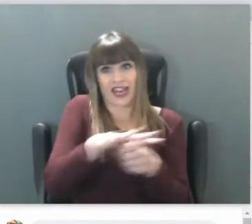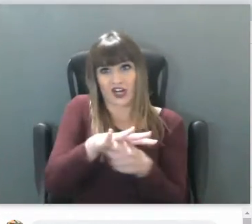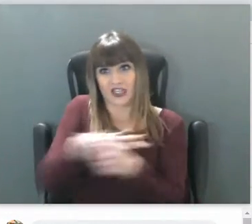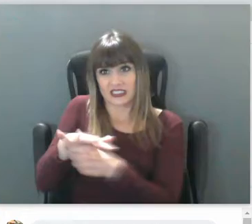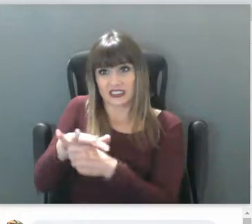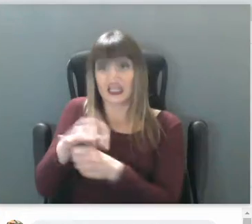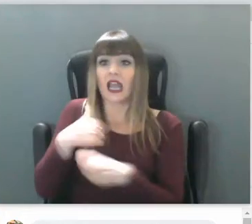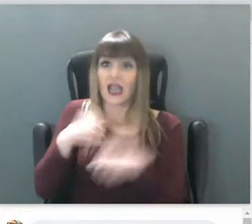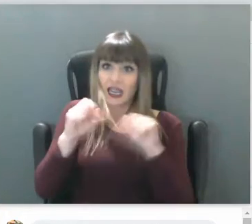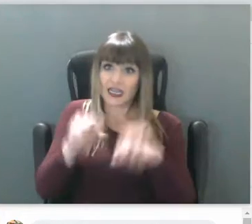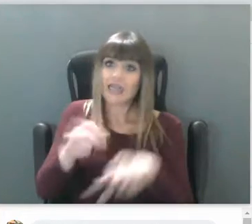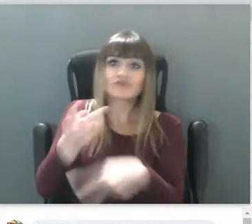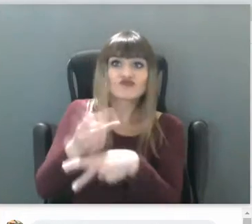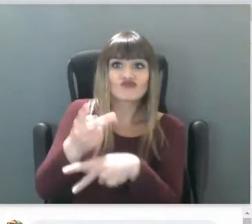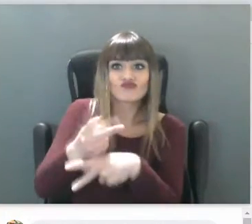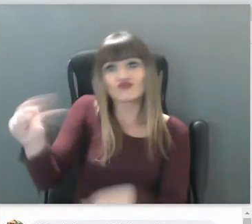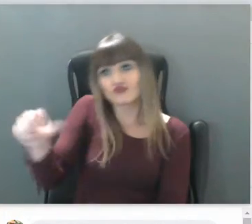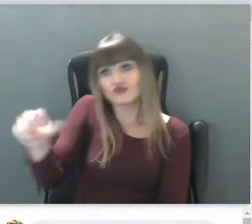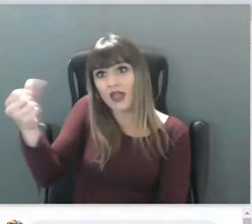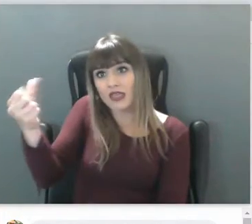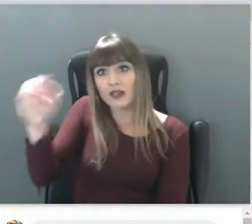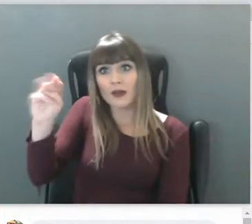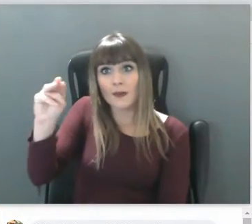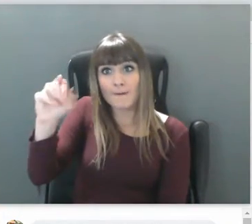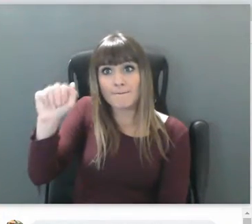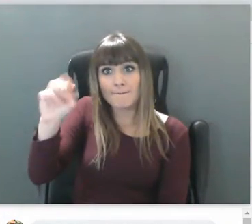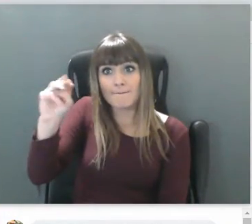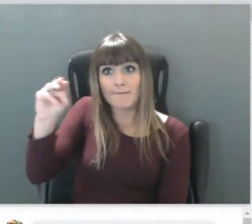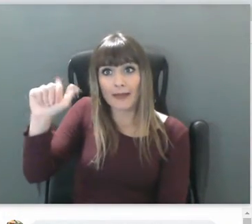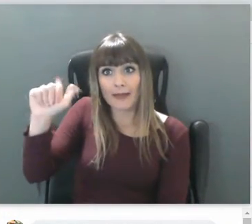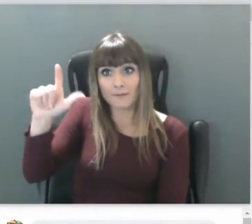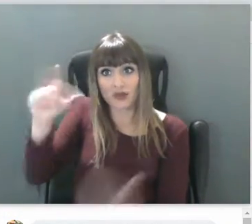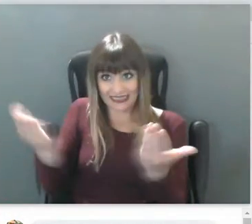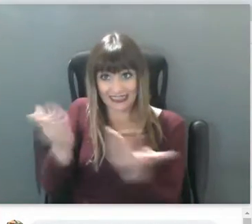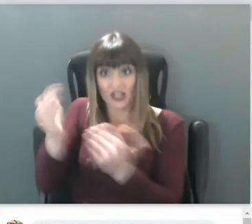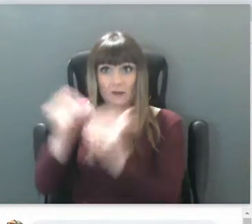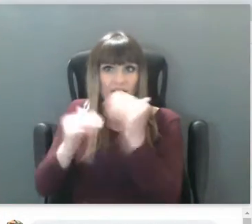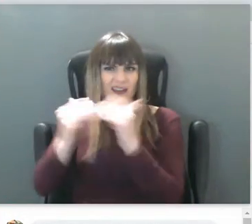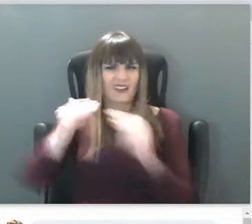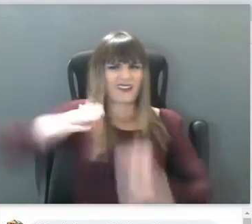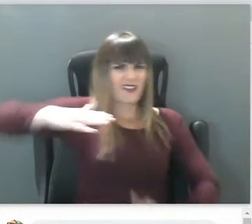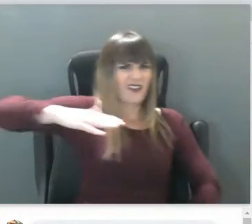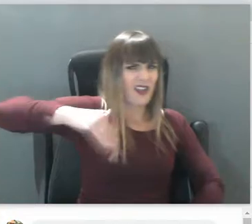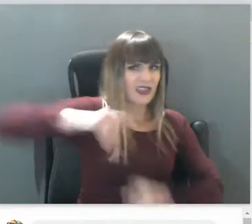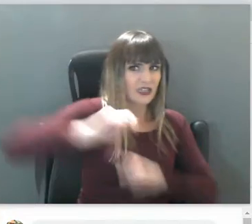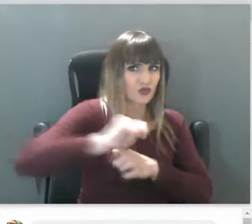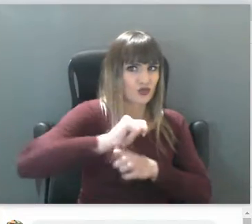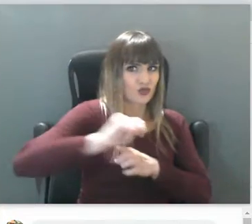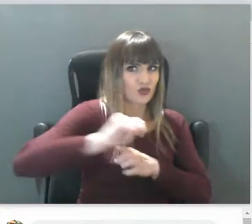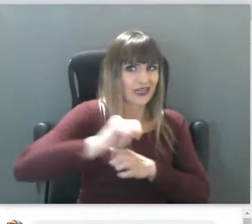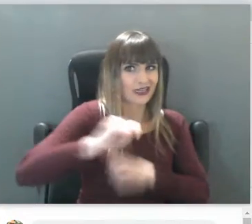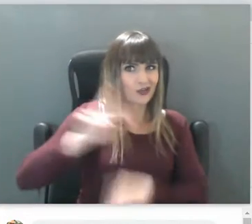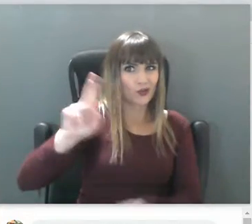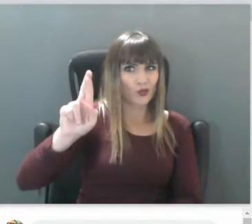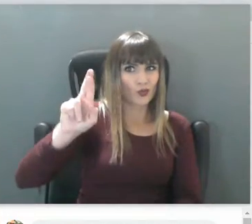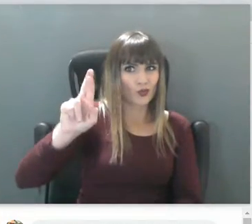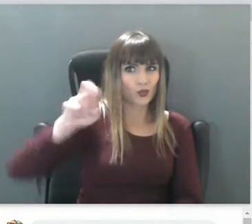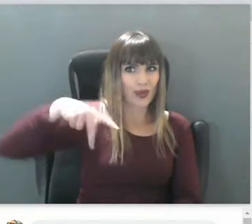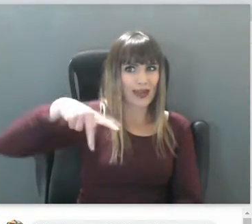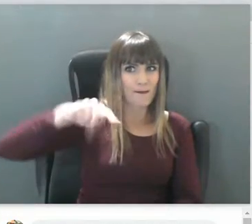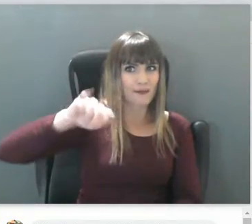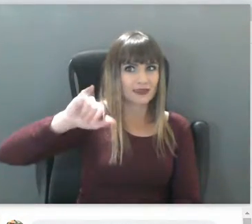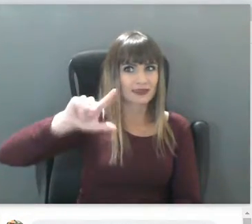other mammals in the building. I'm not trained in reptiles yet, but probably soon. Okay. So including the red pandas, you know, and that's just in case if